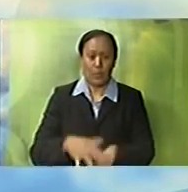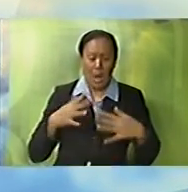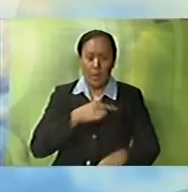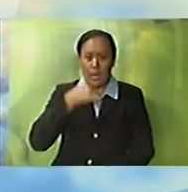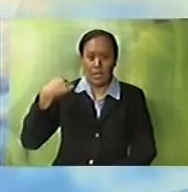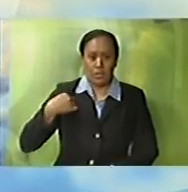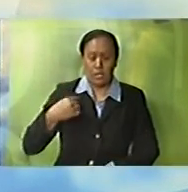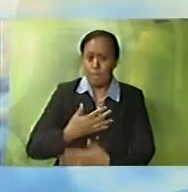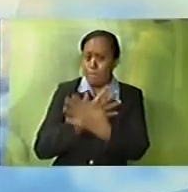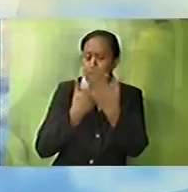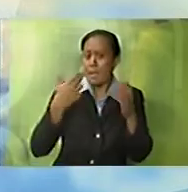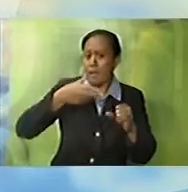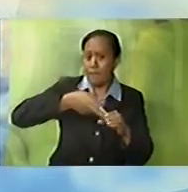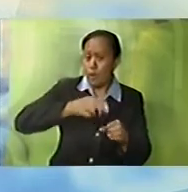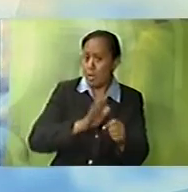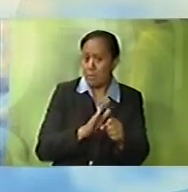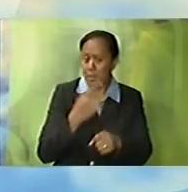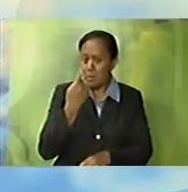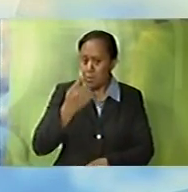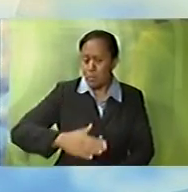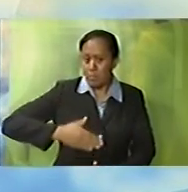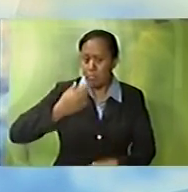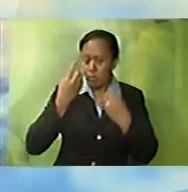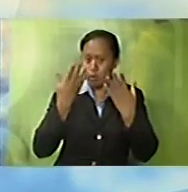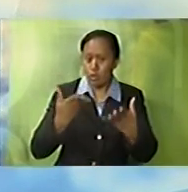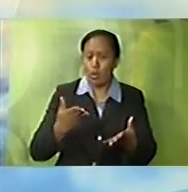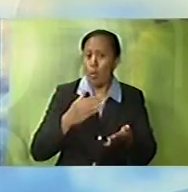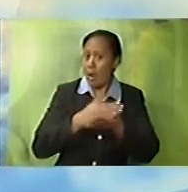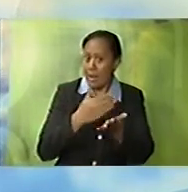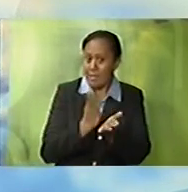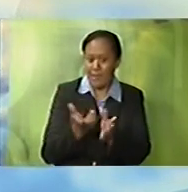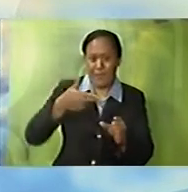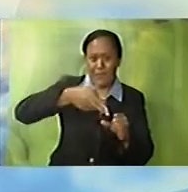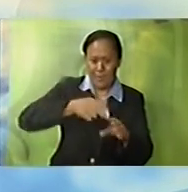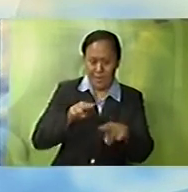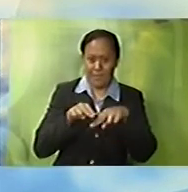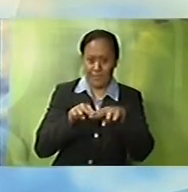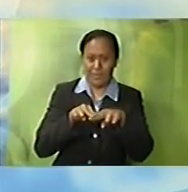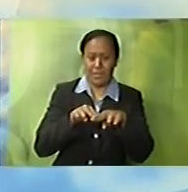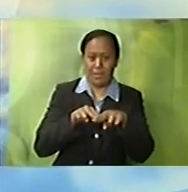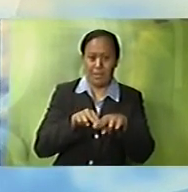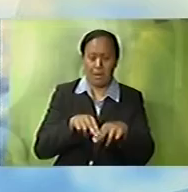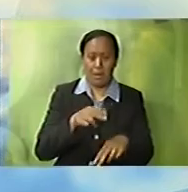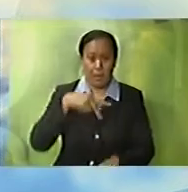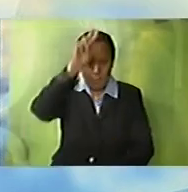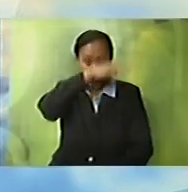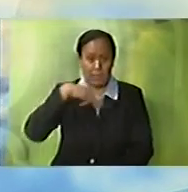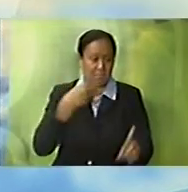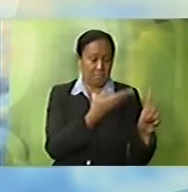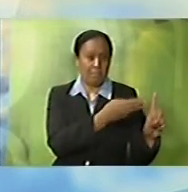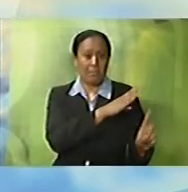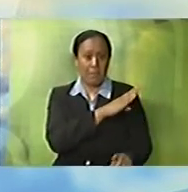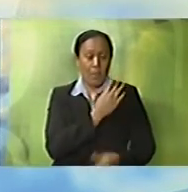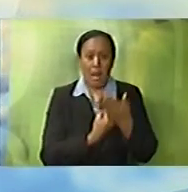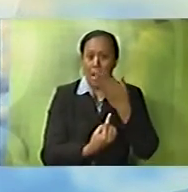Chinese giant in fuel production has expressed interest in starting up ethanol production using cassava in Fiji. Prime Minister Commodore Barenge Bainimarama